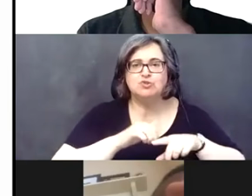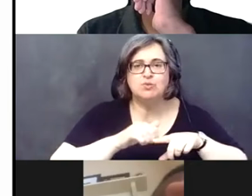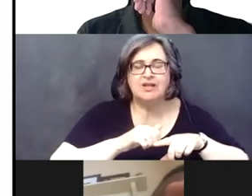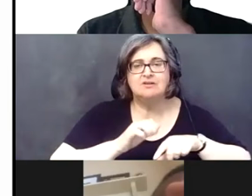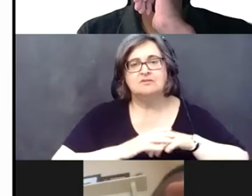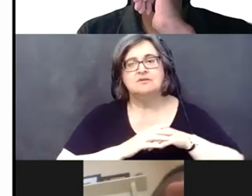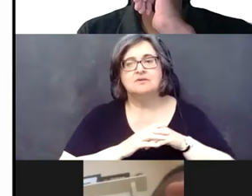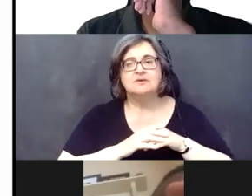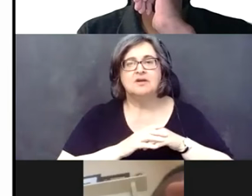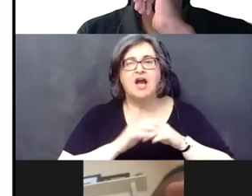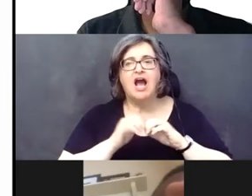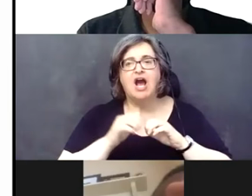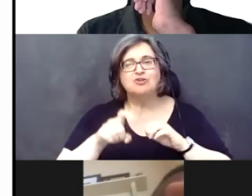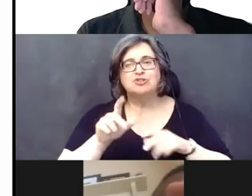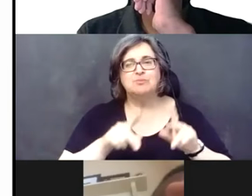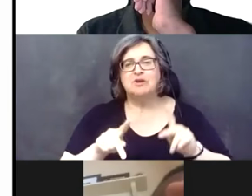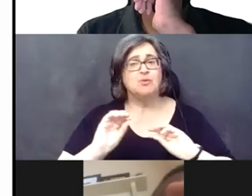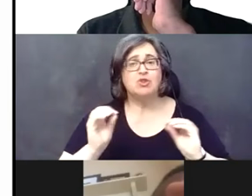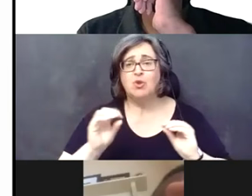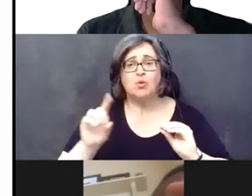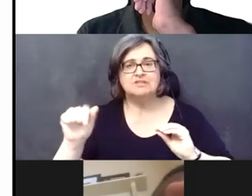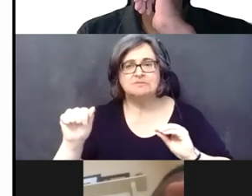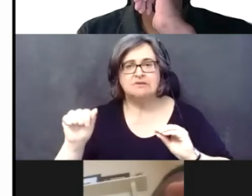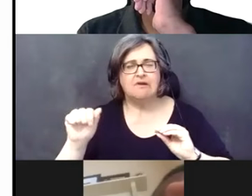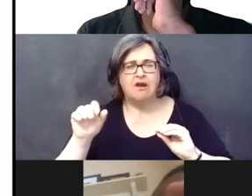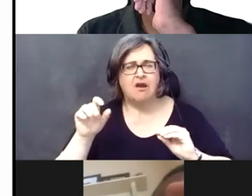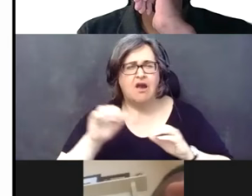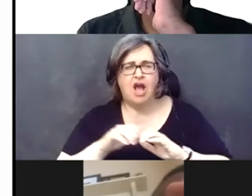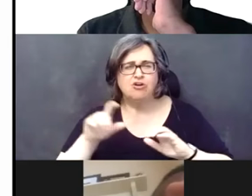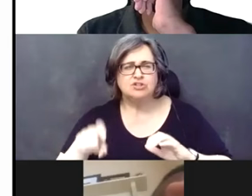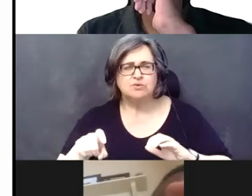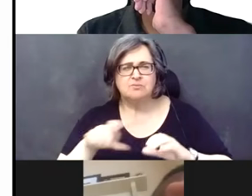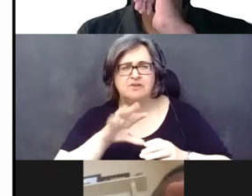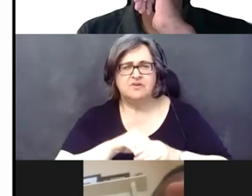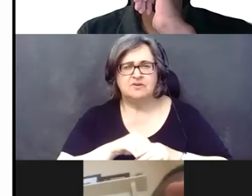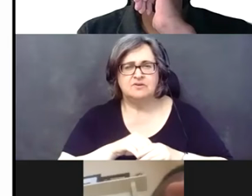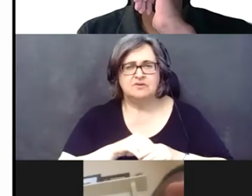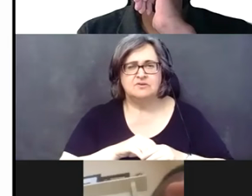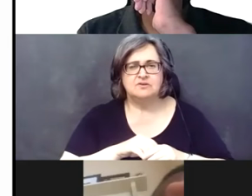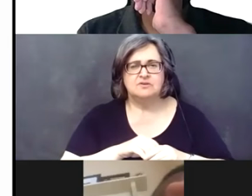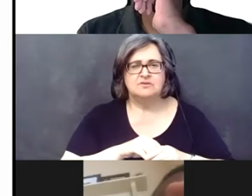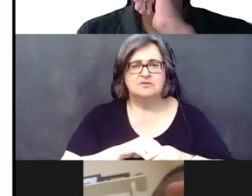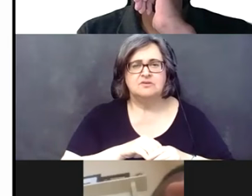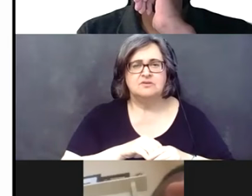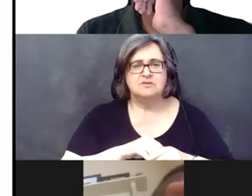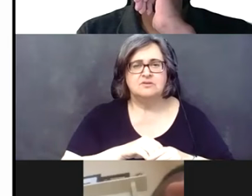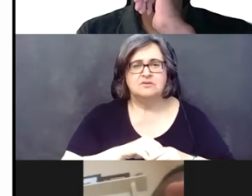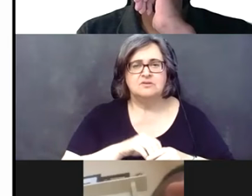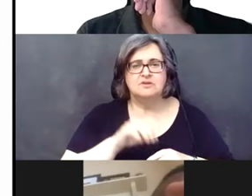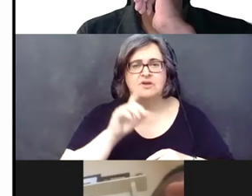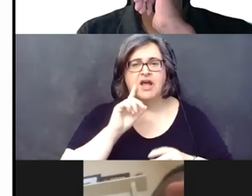but how should people without disabilities be involved in this work? I think people without